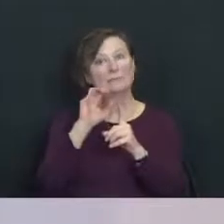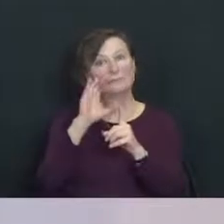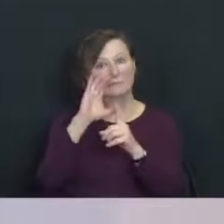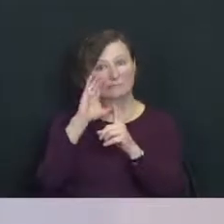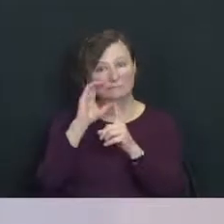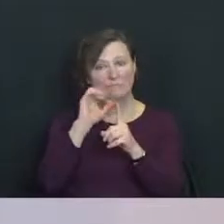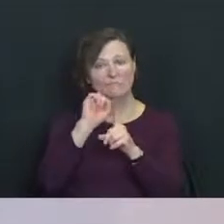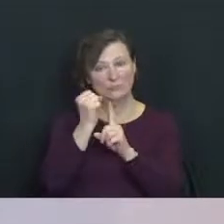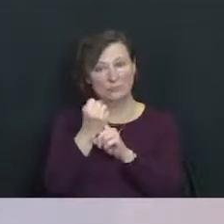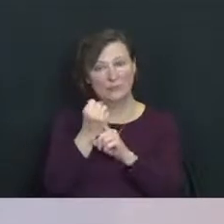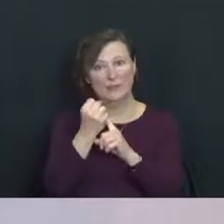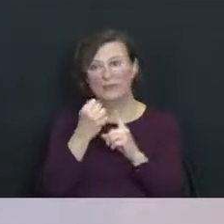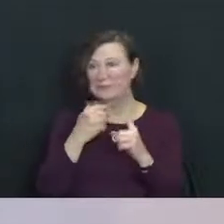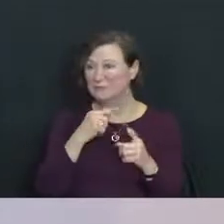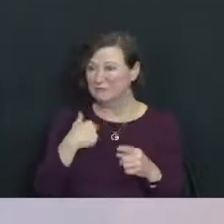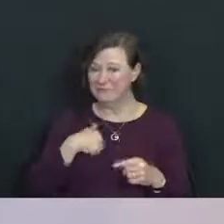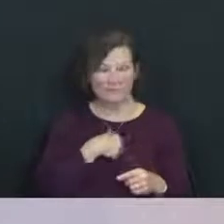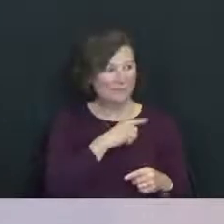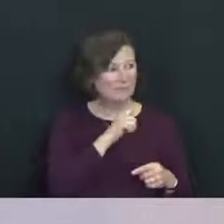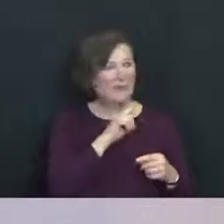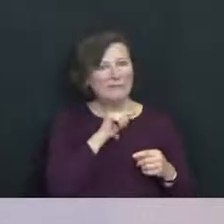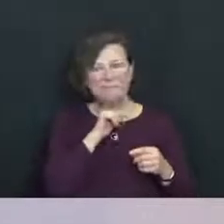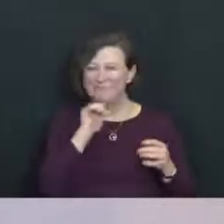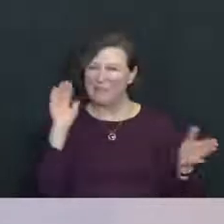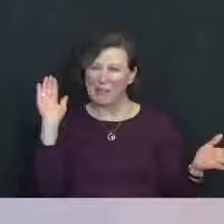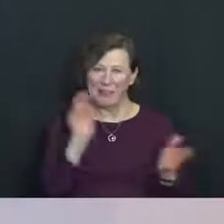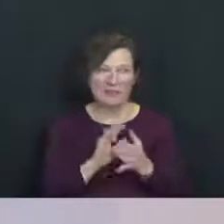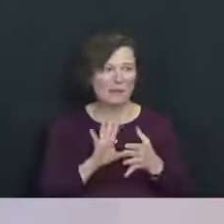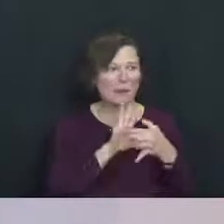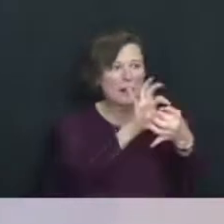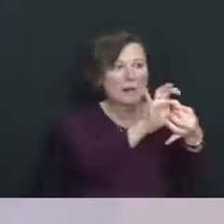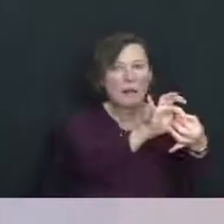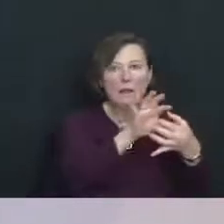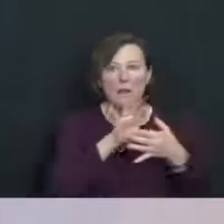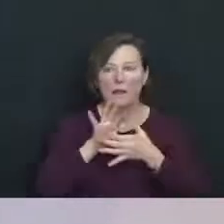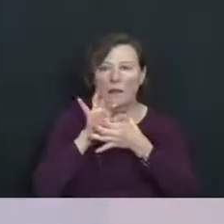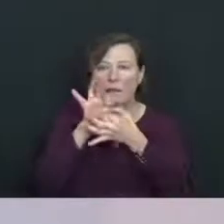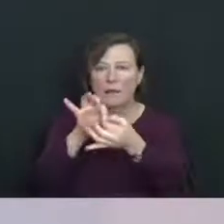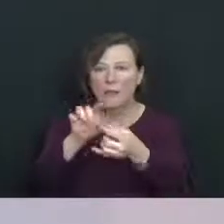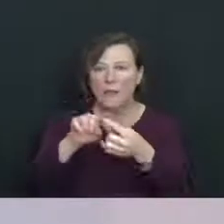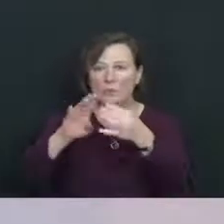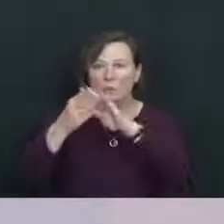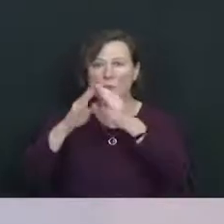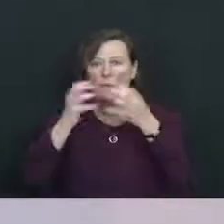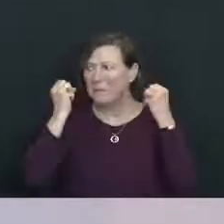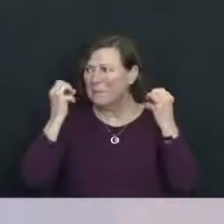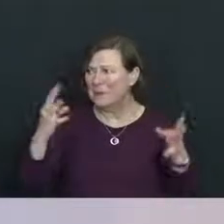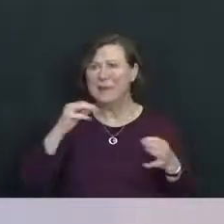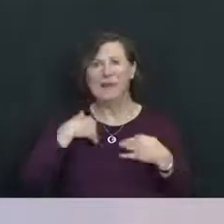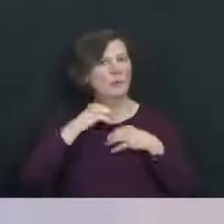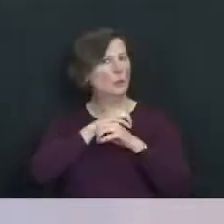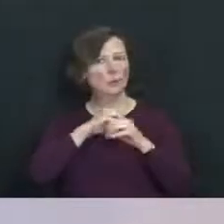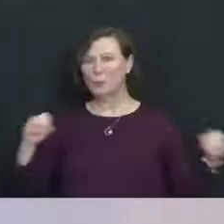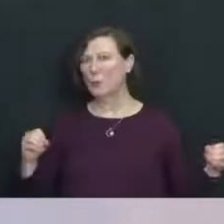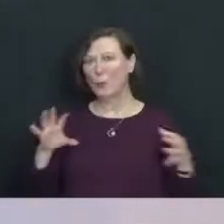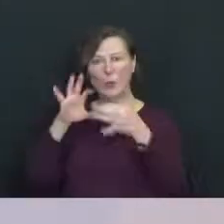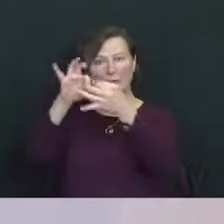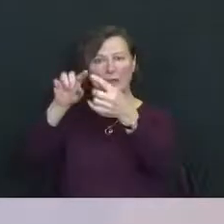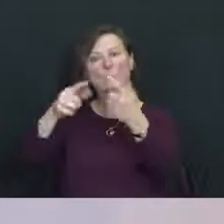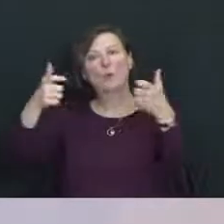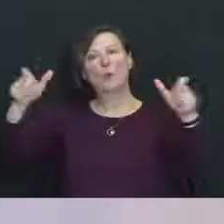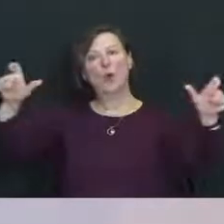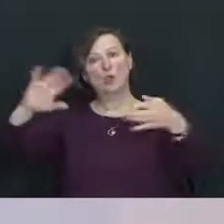belonging to a larger community. So many people have no sense of connection to a larger